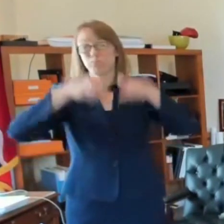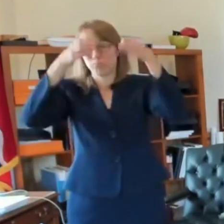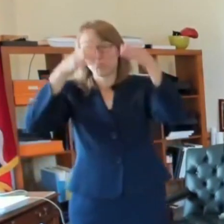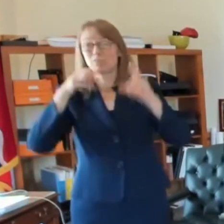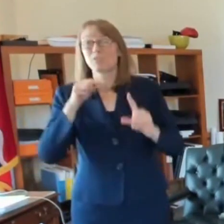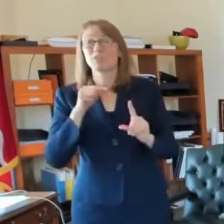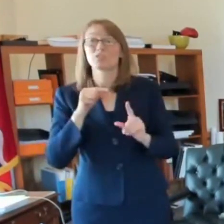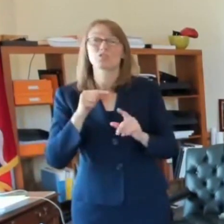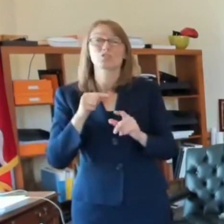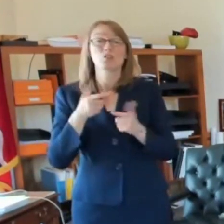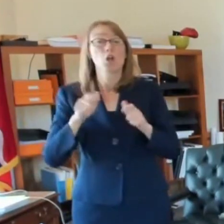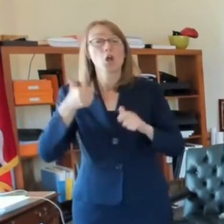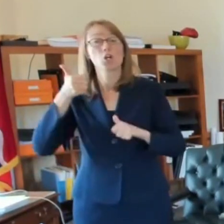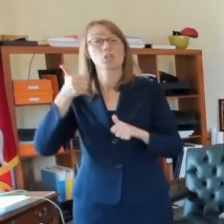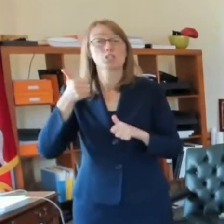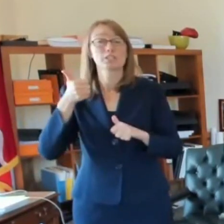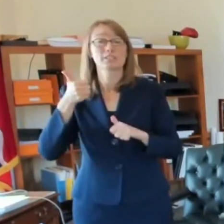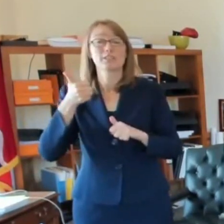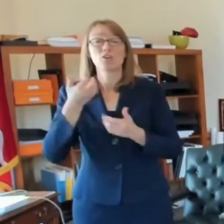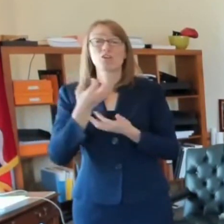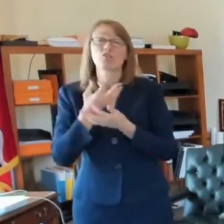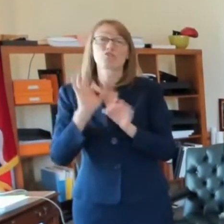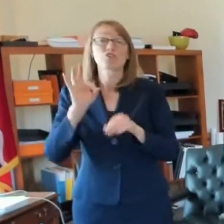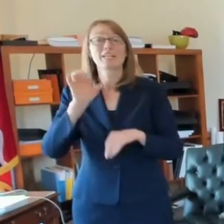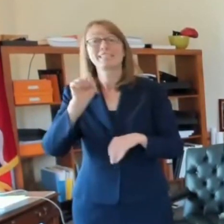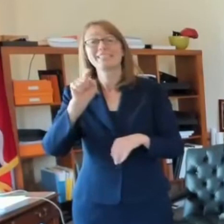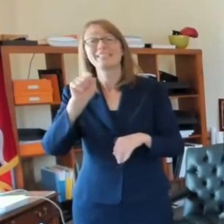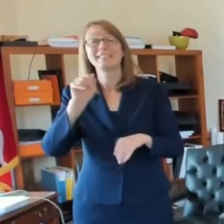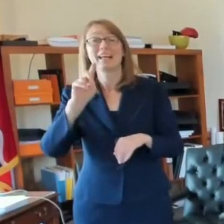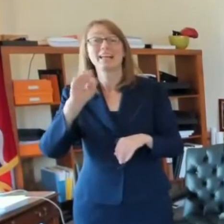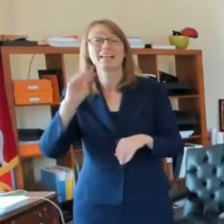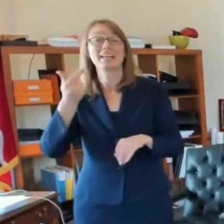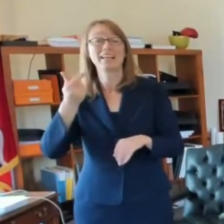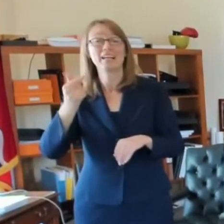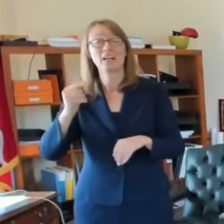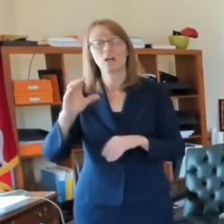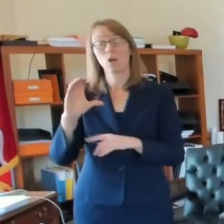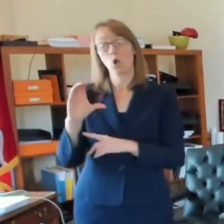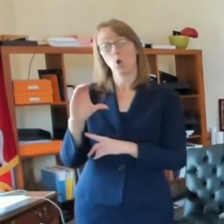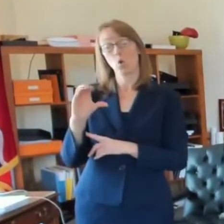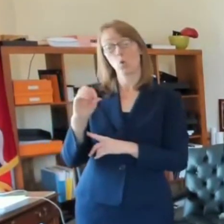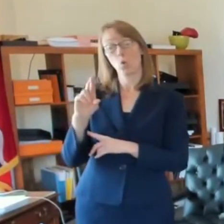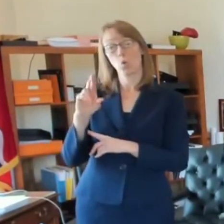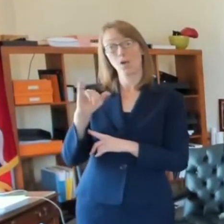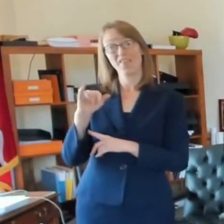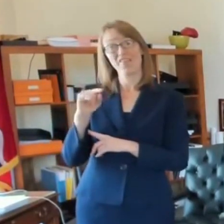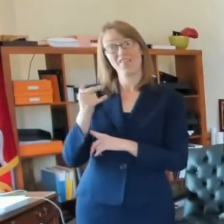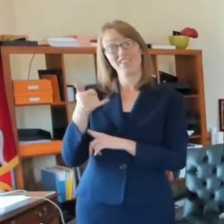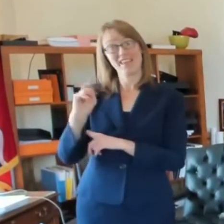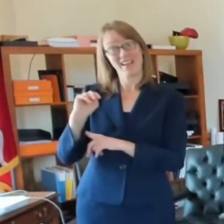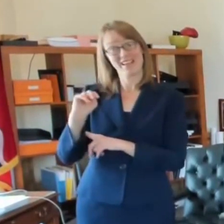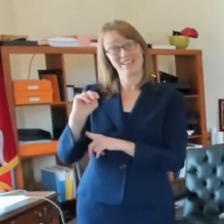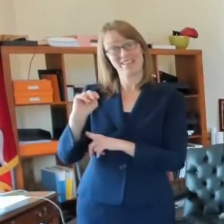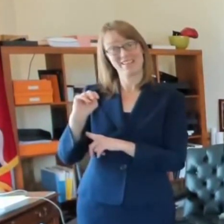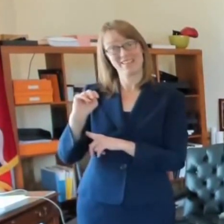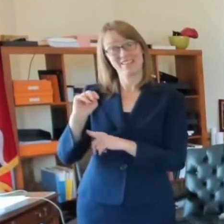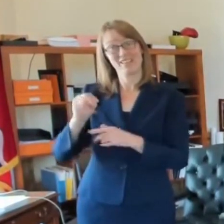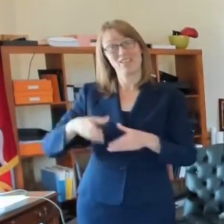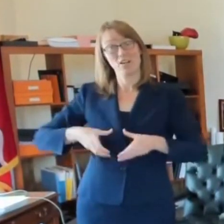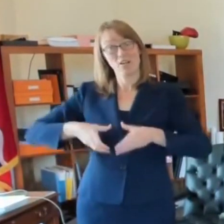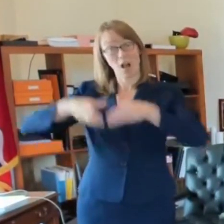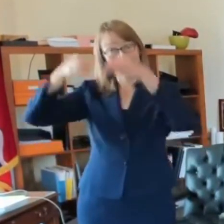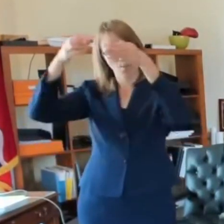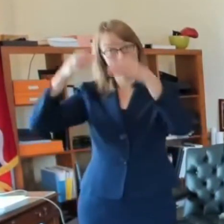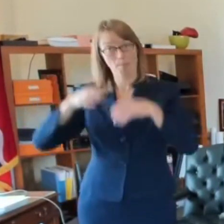Corinthian column in the world. So it's been there since 1871. Hasn't been painted since